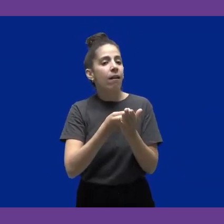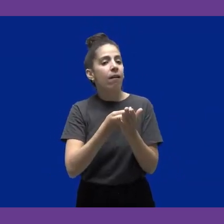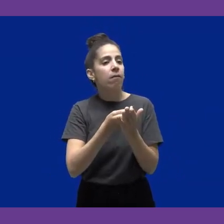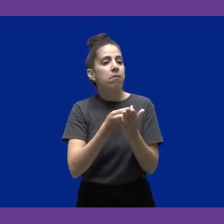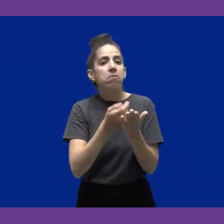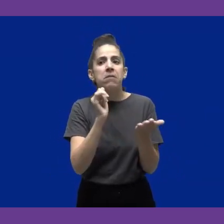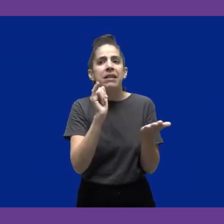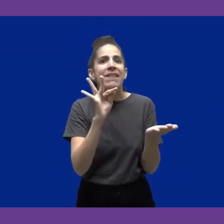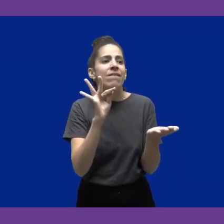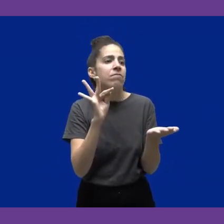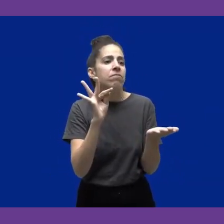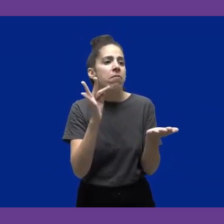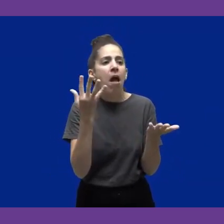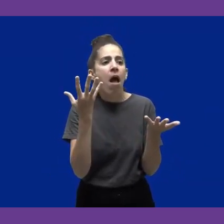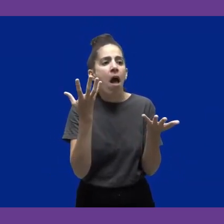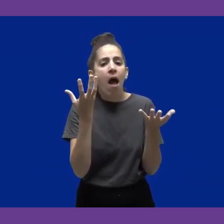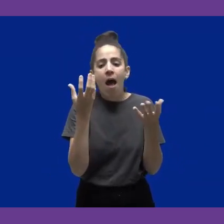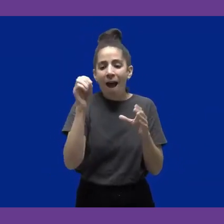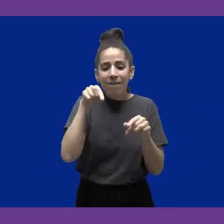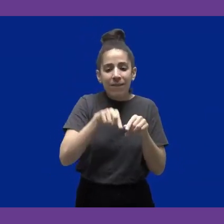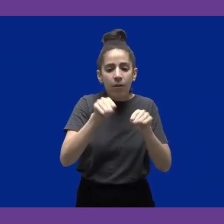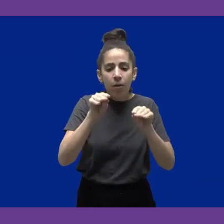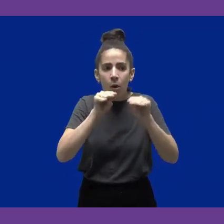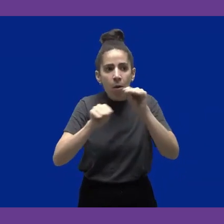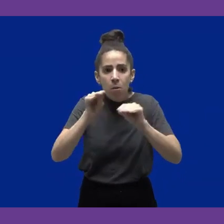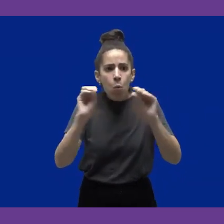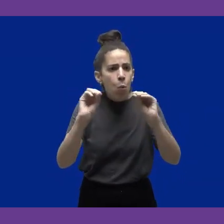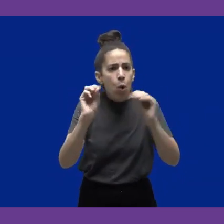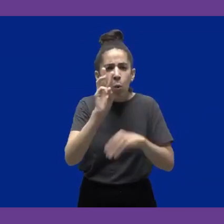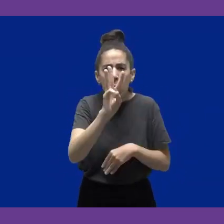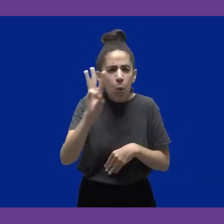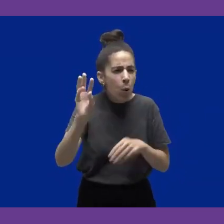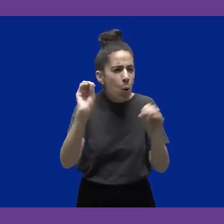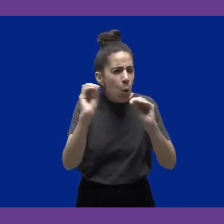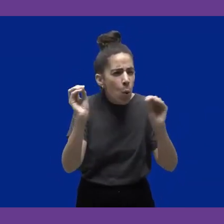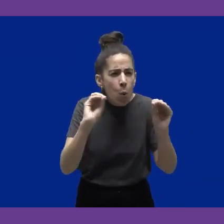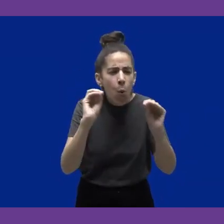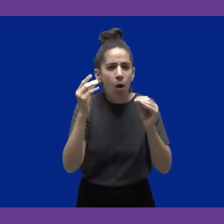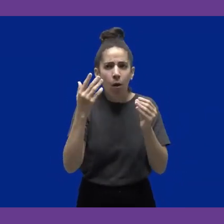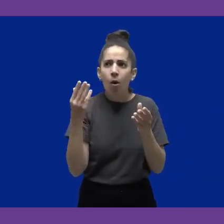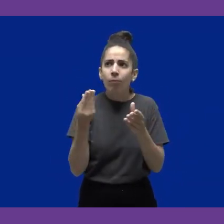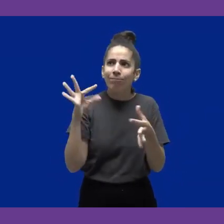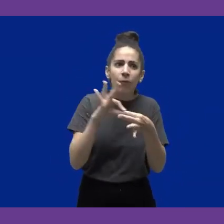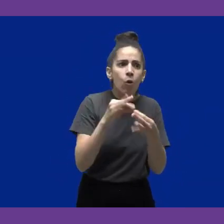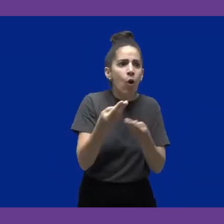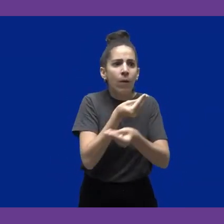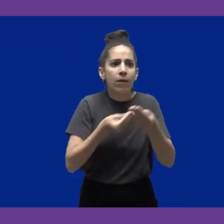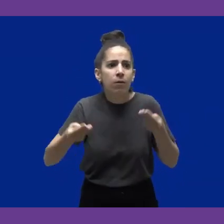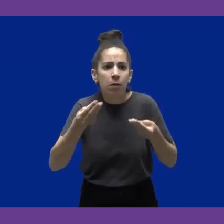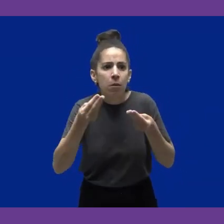without any commercial links or any commercial functions, I would say very likely not. But in